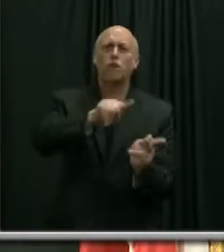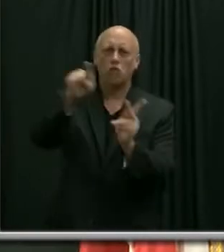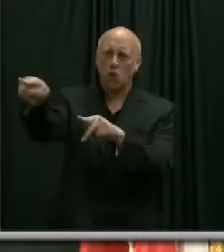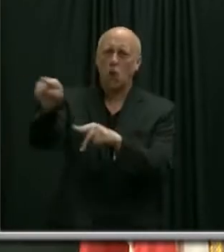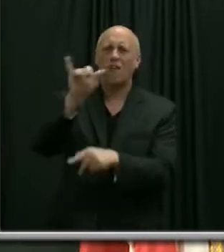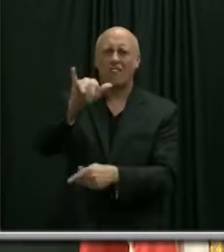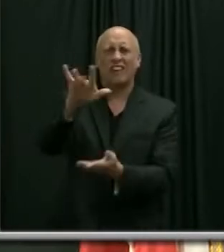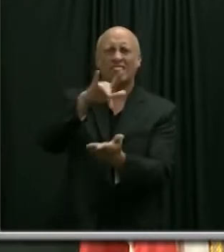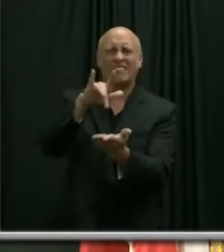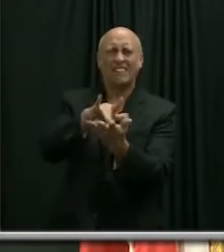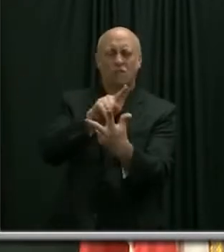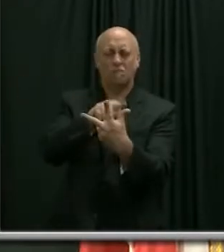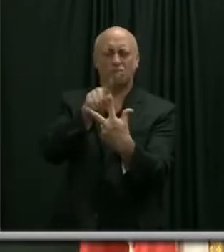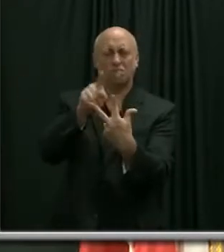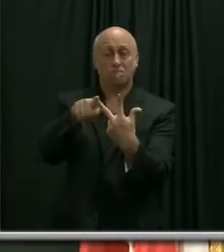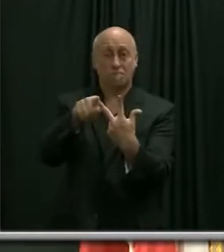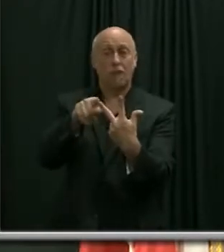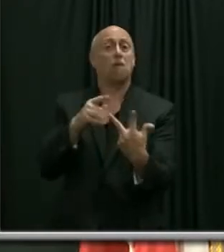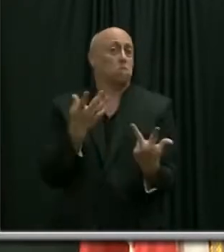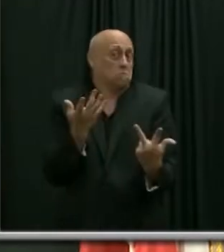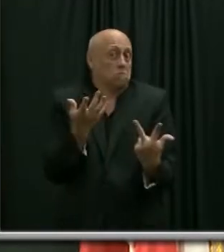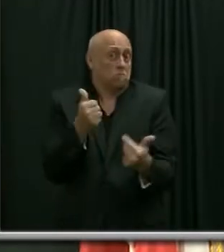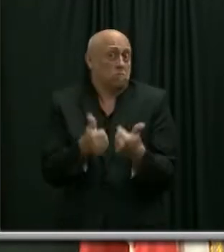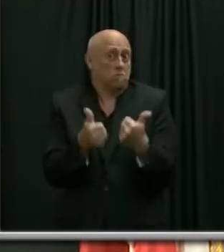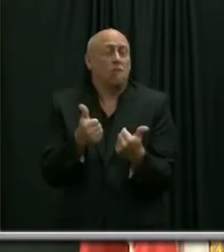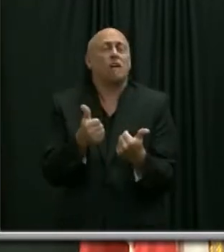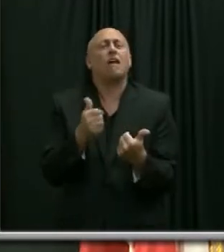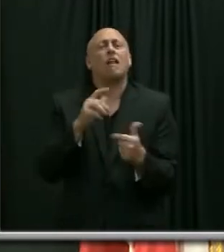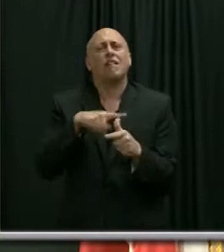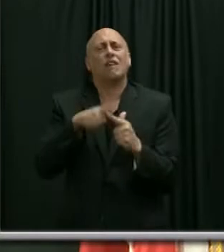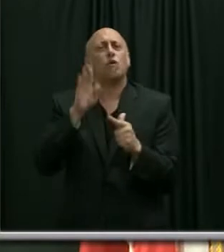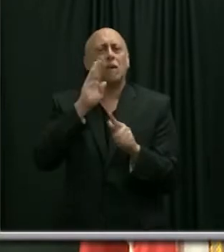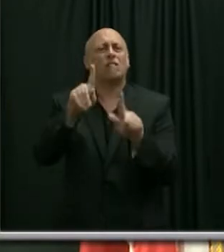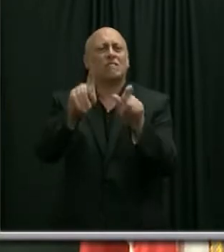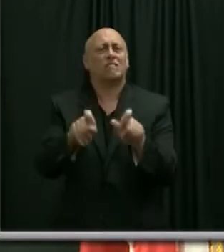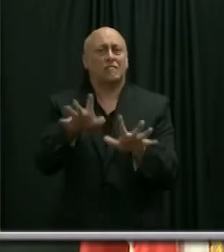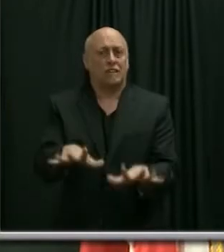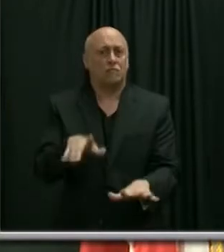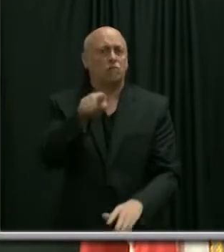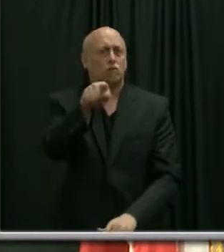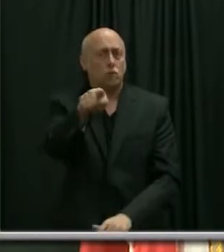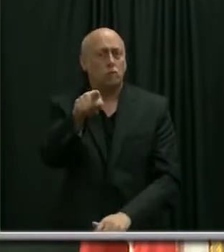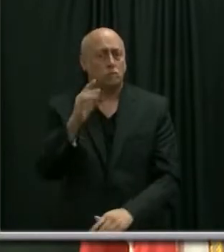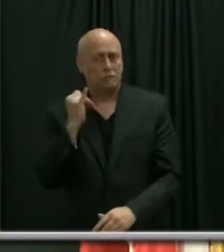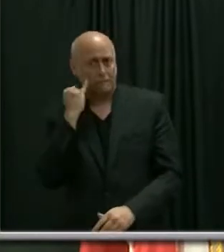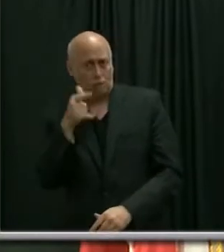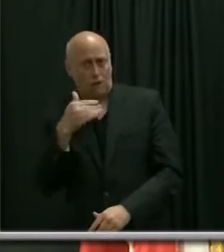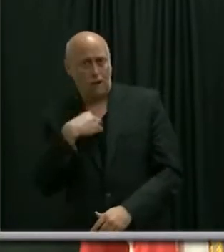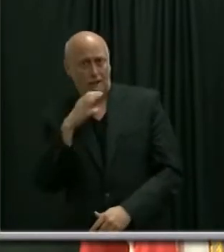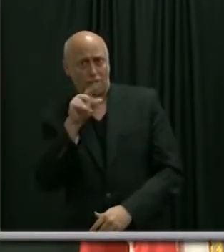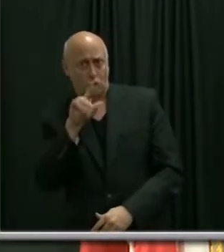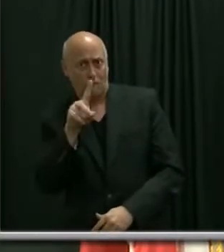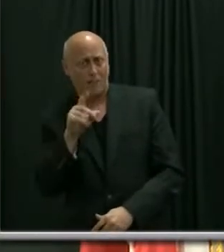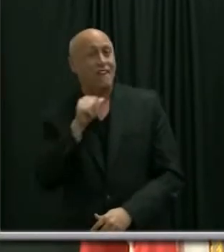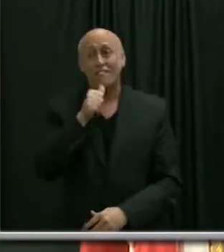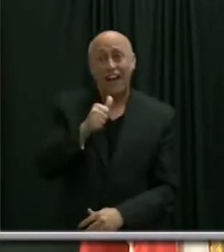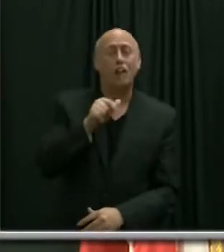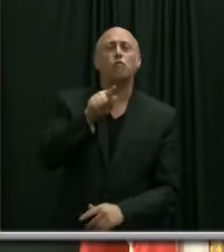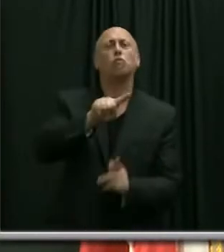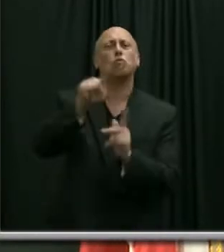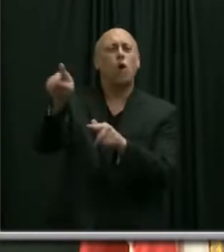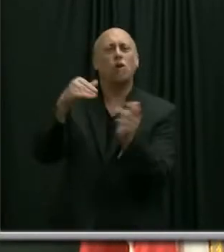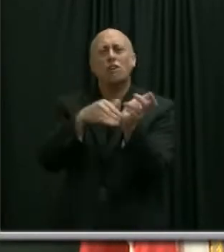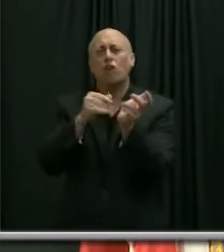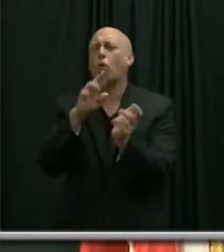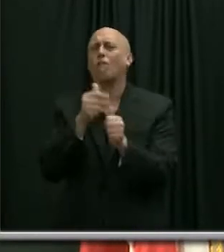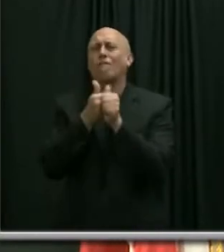assessment system expands our ability to assess more of our residents, as well as conduct even more tests. Director